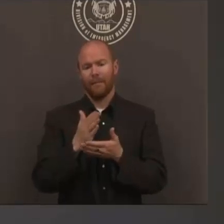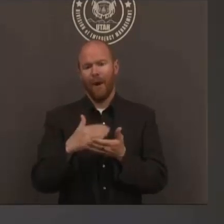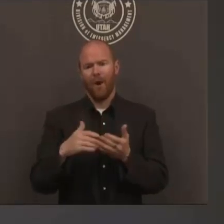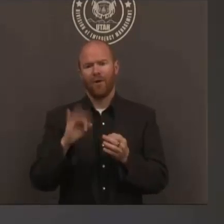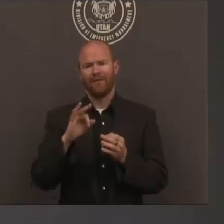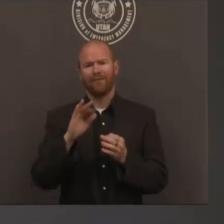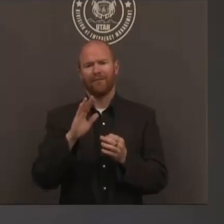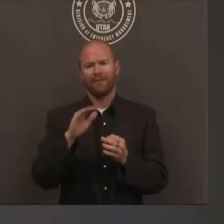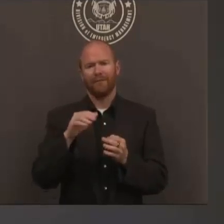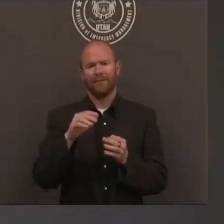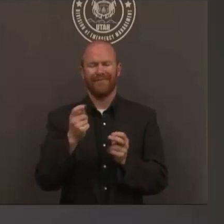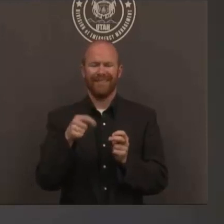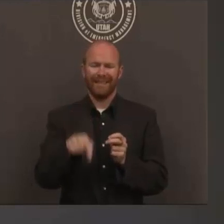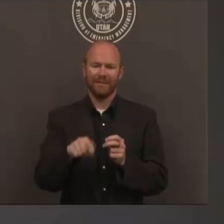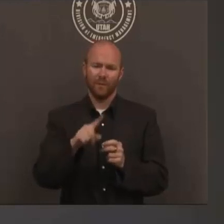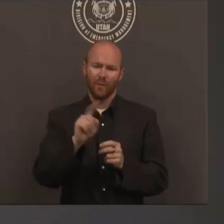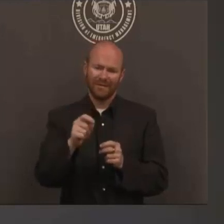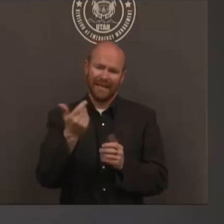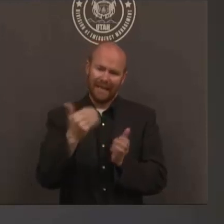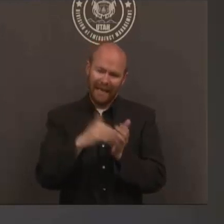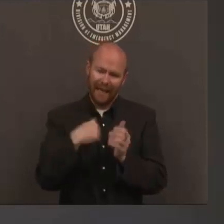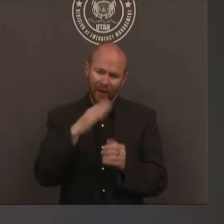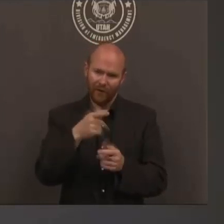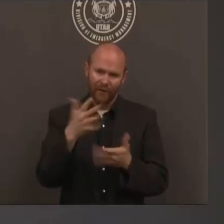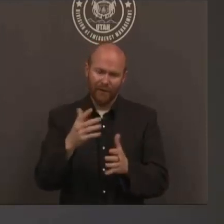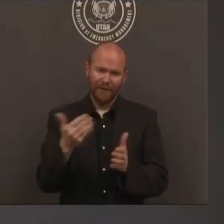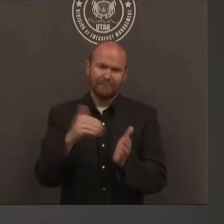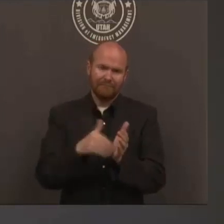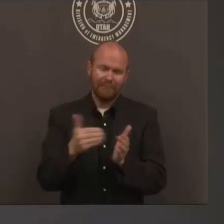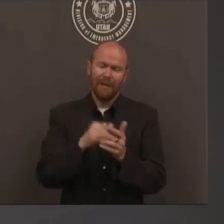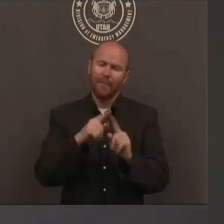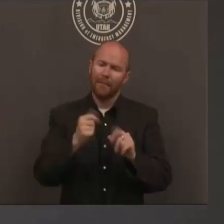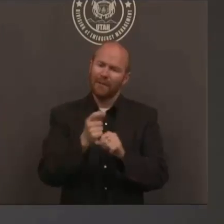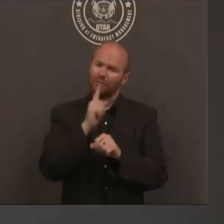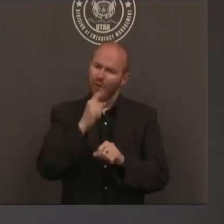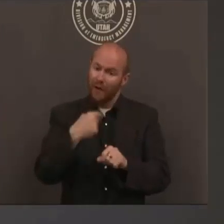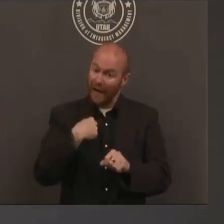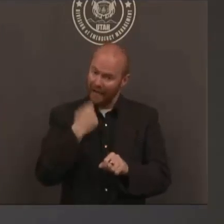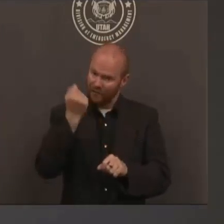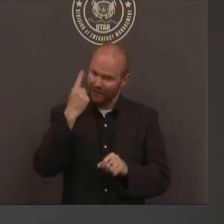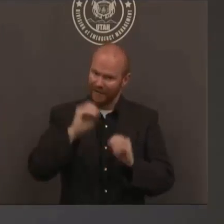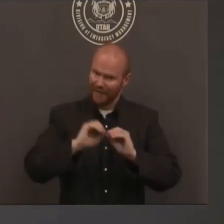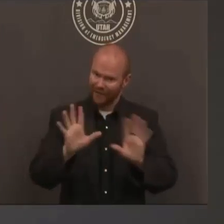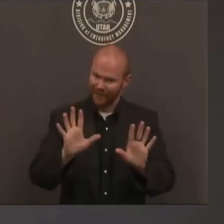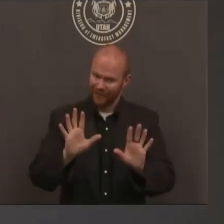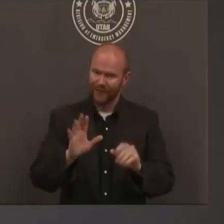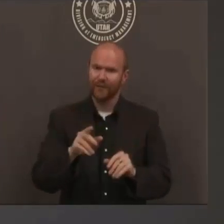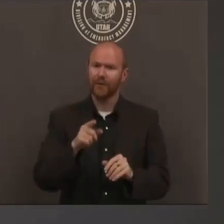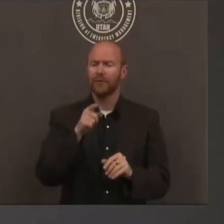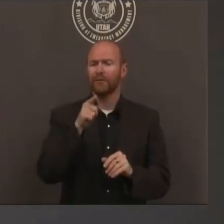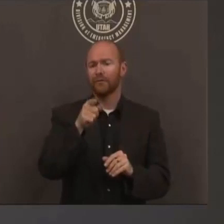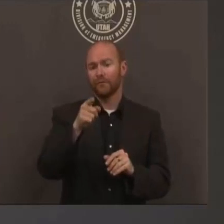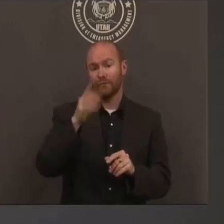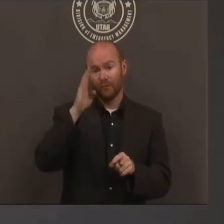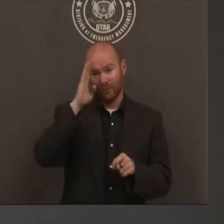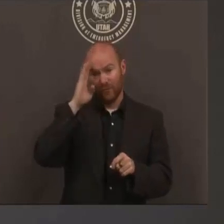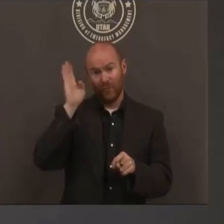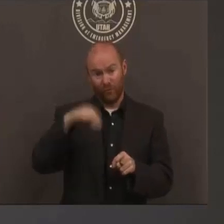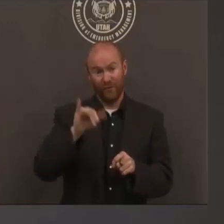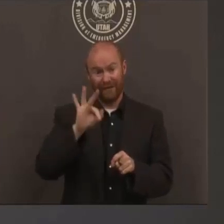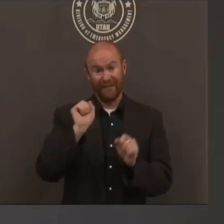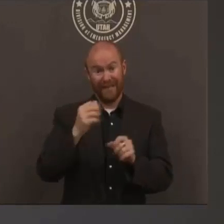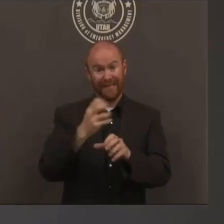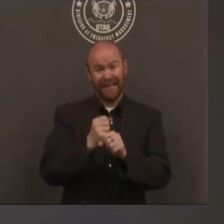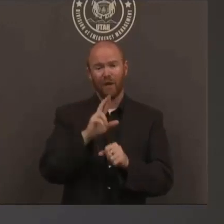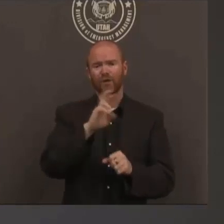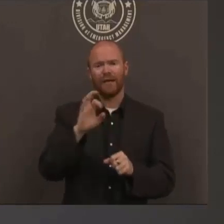redundancy of the question, just wanting to make sure that I'm understanding correctly. Do you know if you'll be able to get a